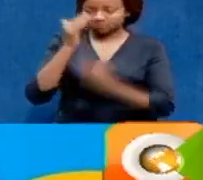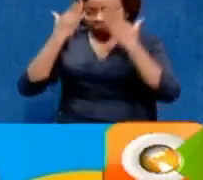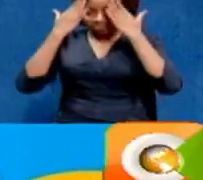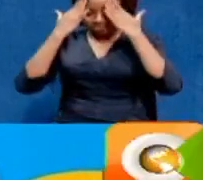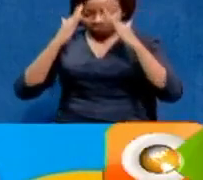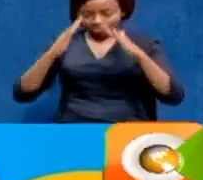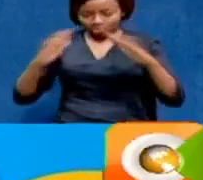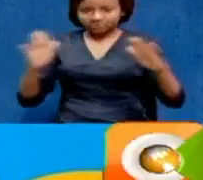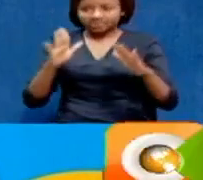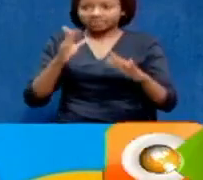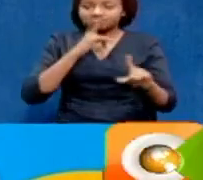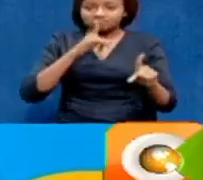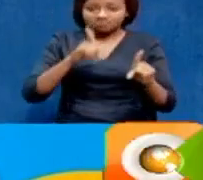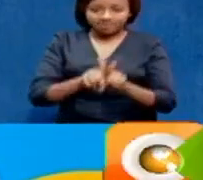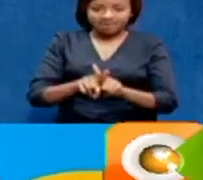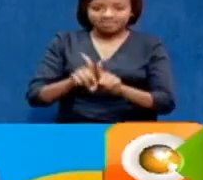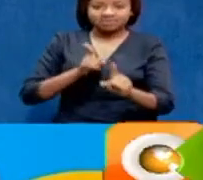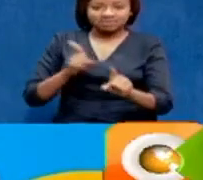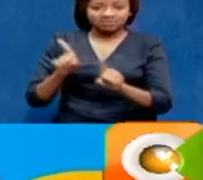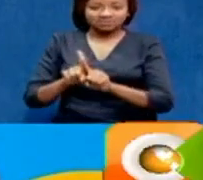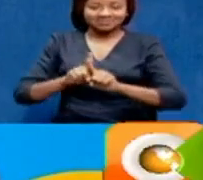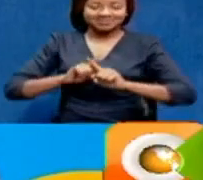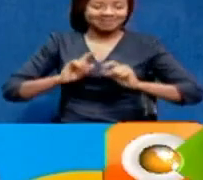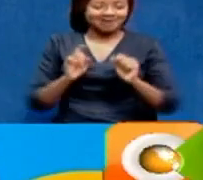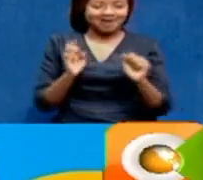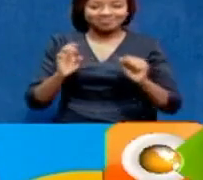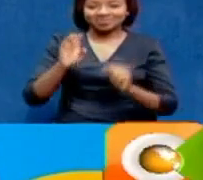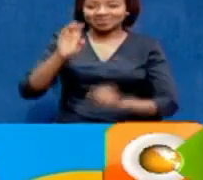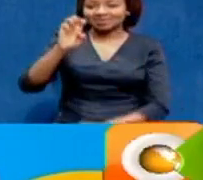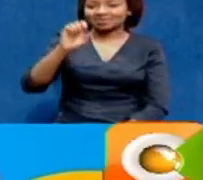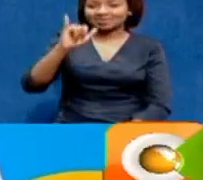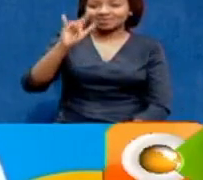Muslim brothers and sisters a happy Eid Mubarak. I thank you.